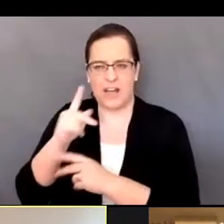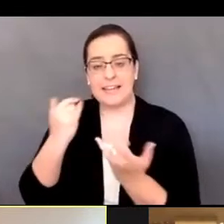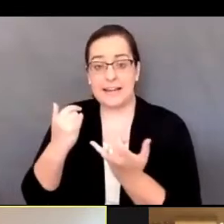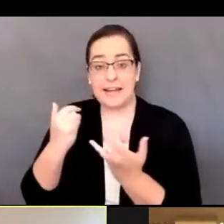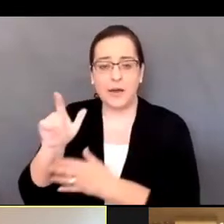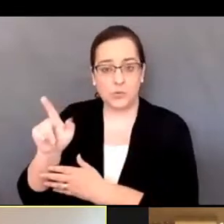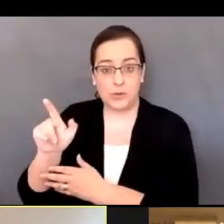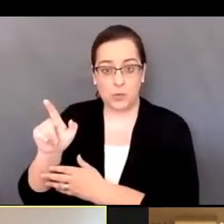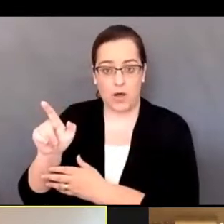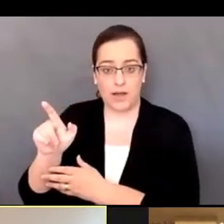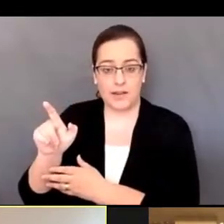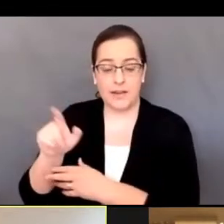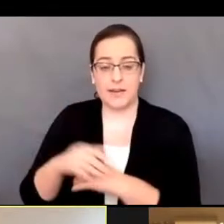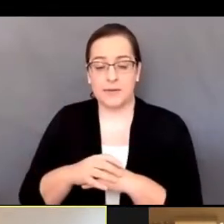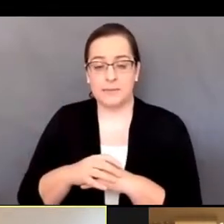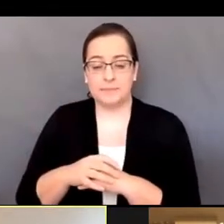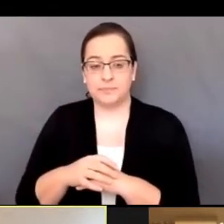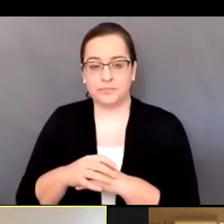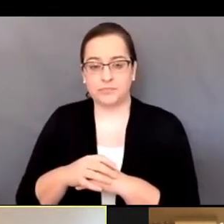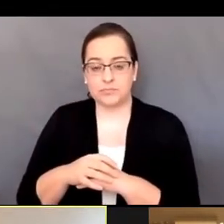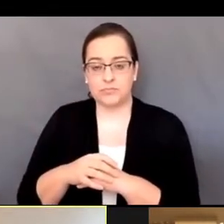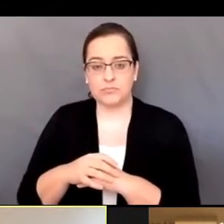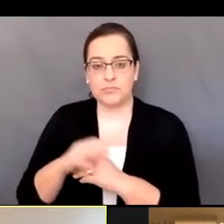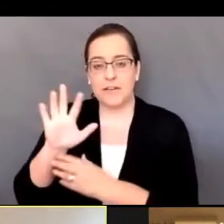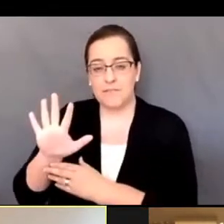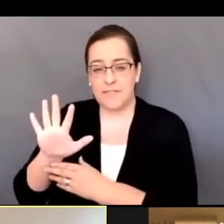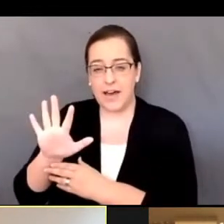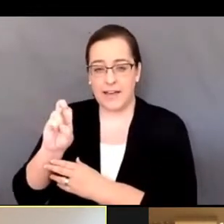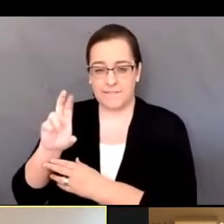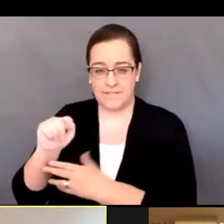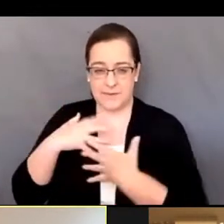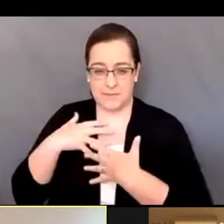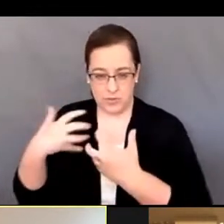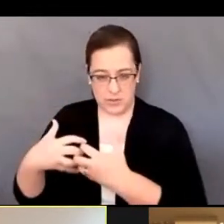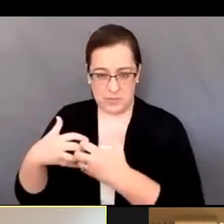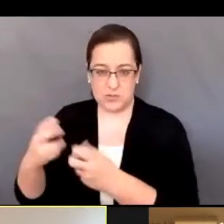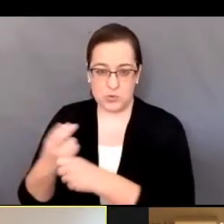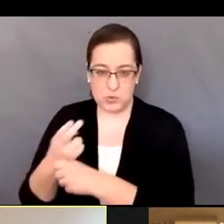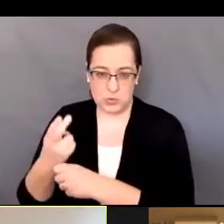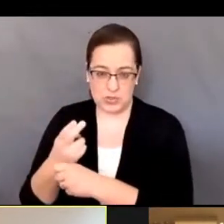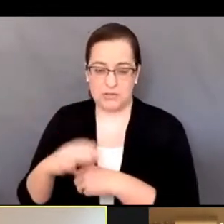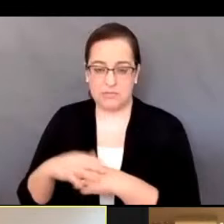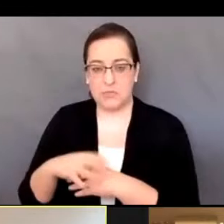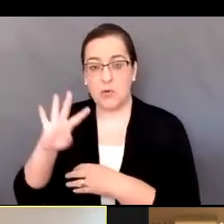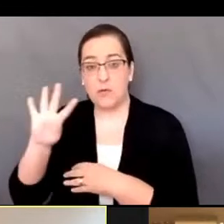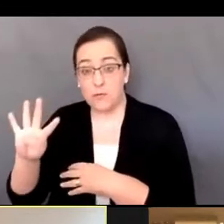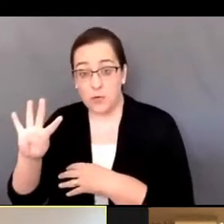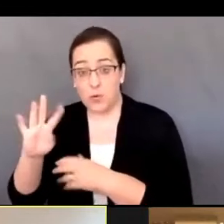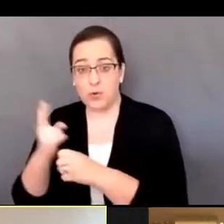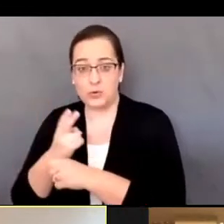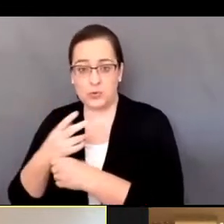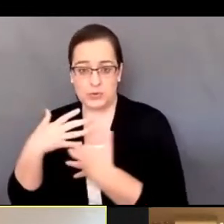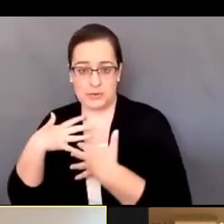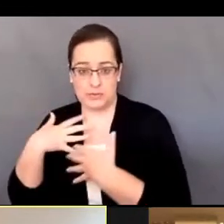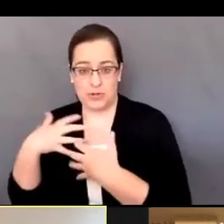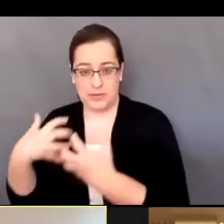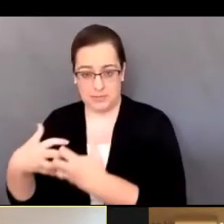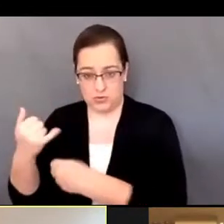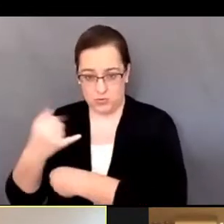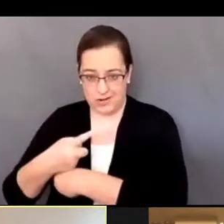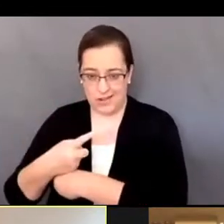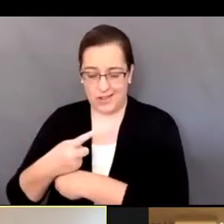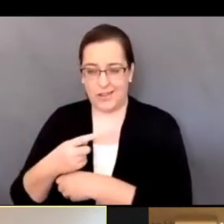this morning. There were 5 ventilators in use yesterday. There were only 4 today. Around 9 people